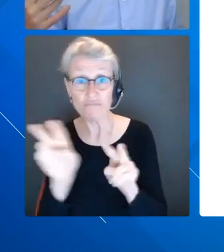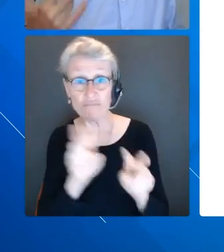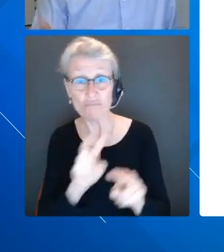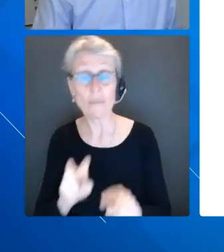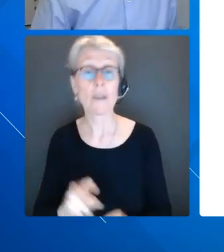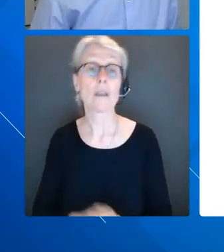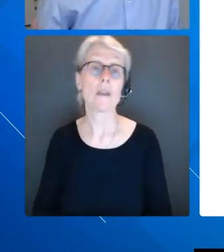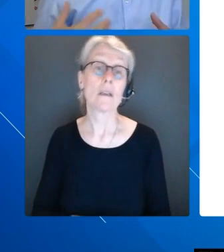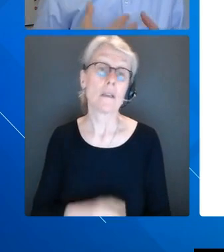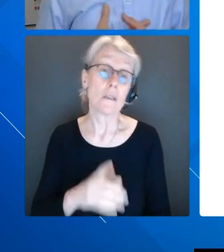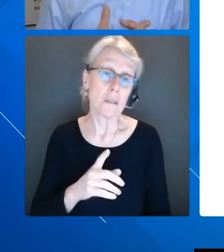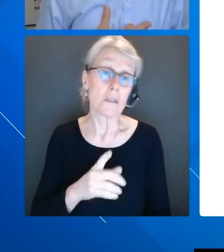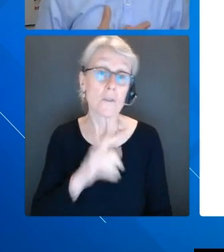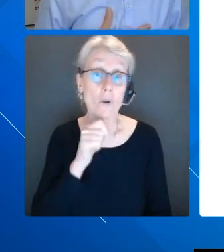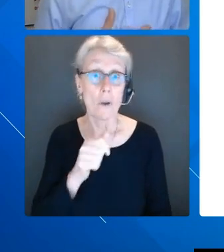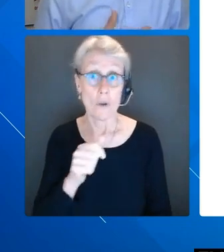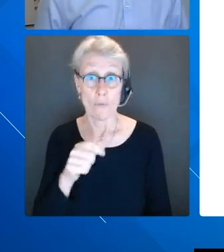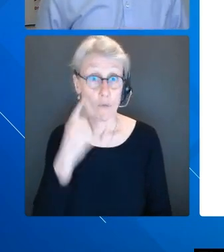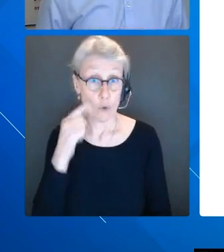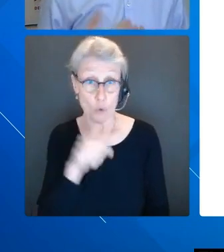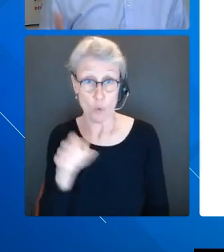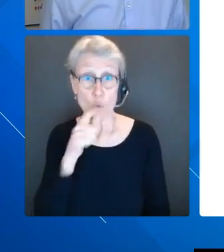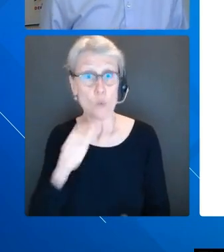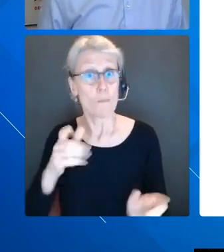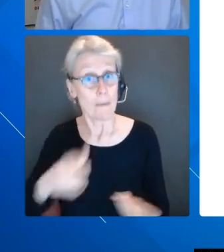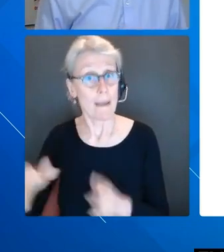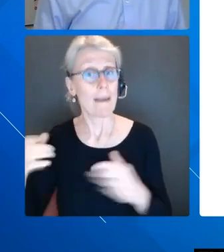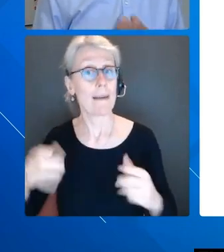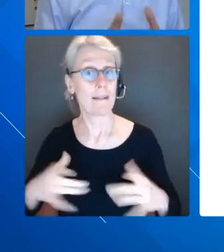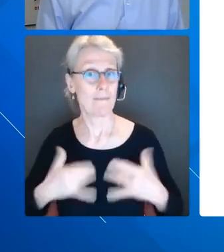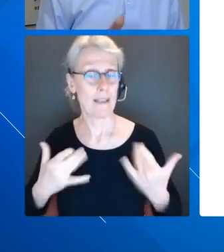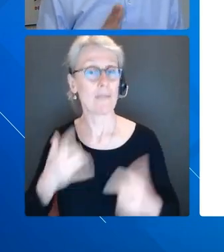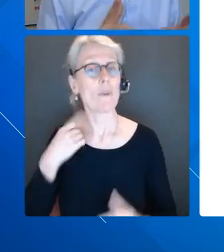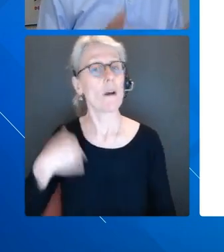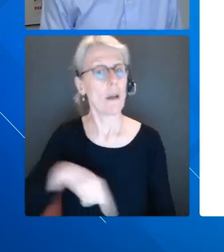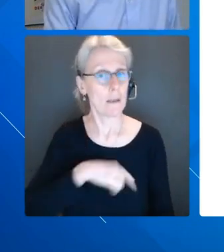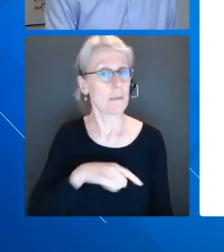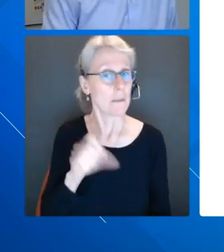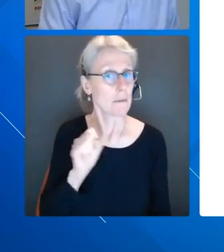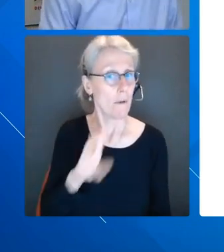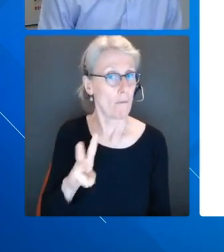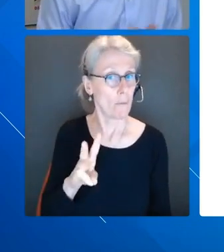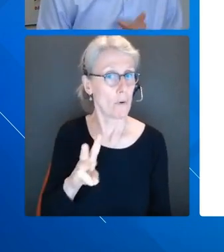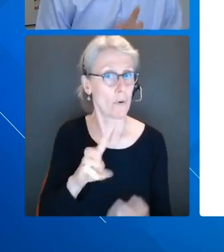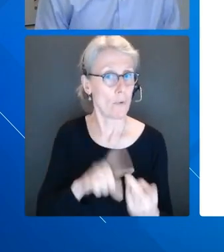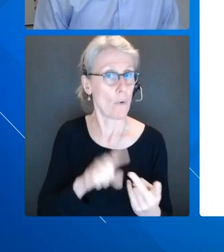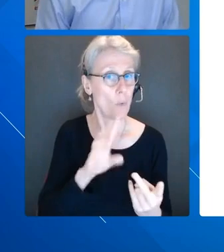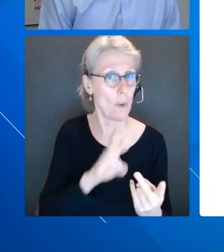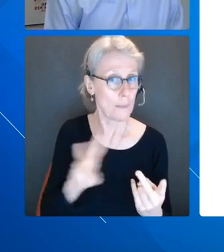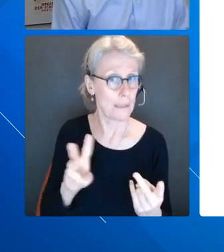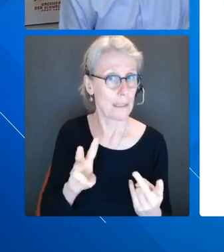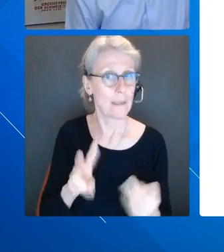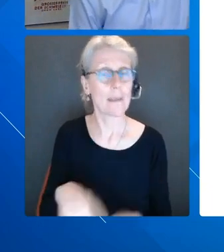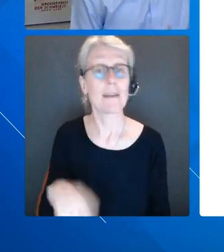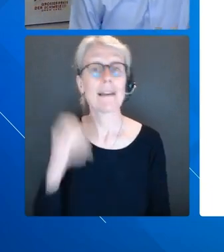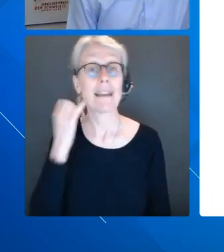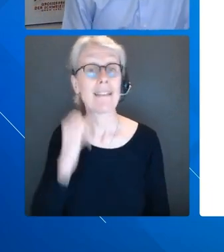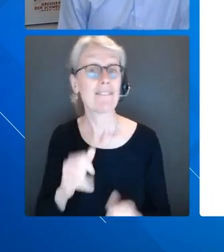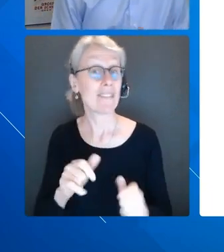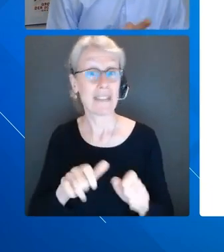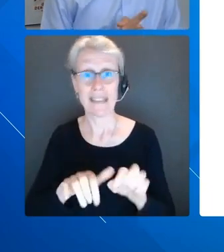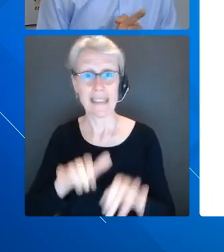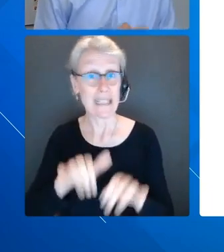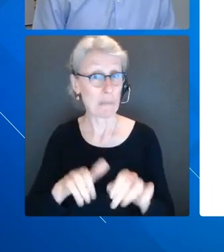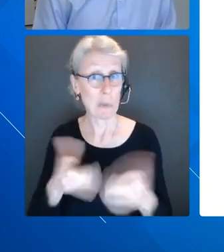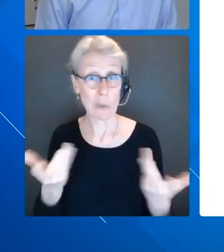this is not on you planners, this is on us, on a software company or on a website, but this is critical. Lack of keyboard accessibility is